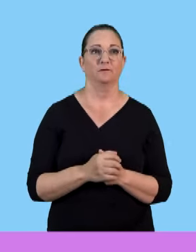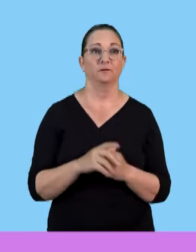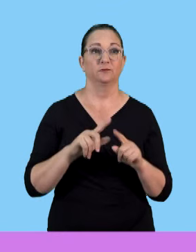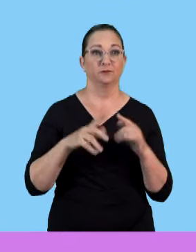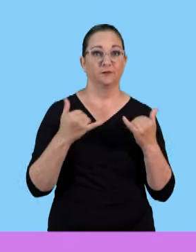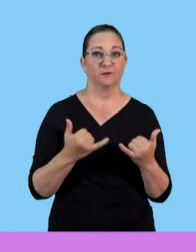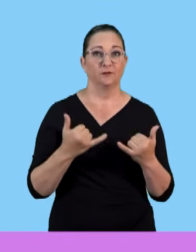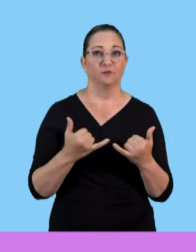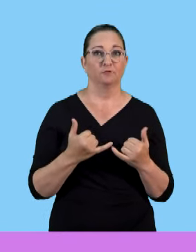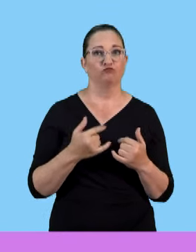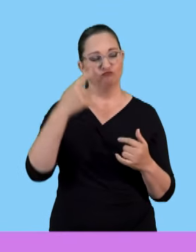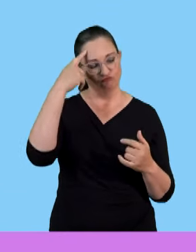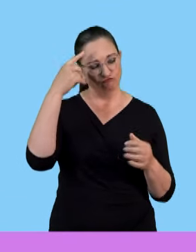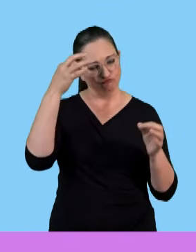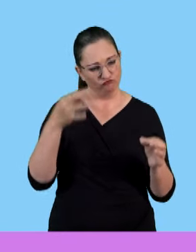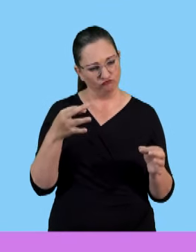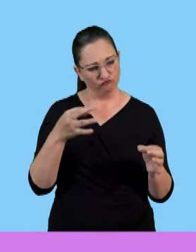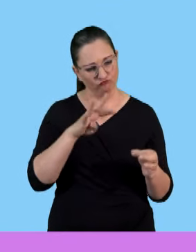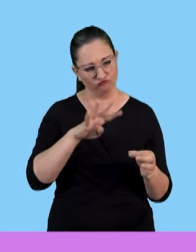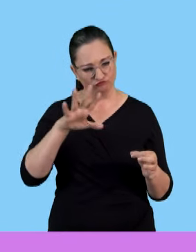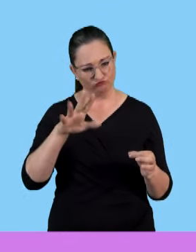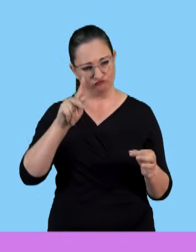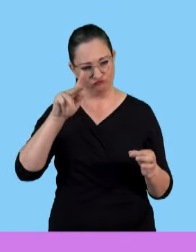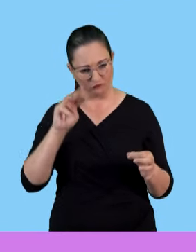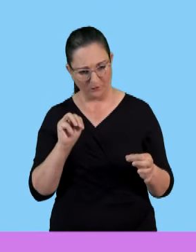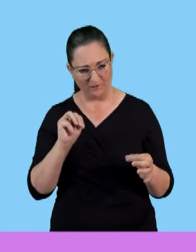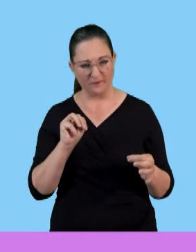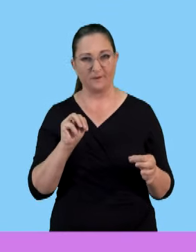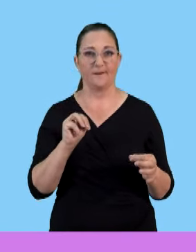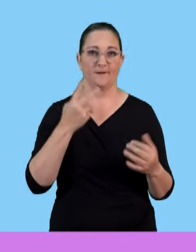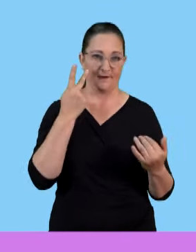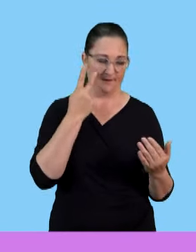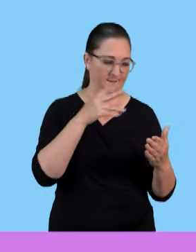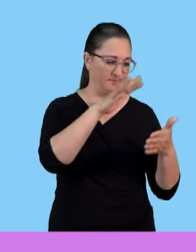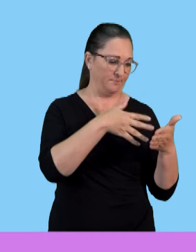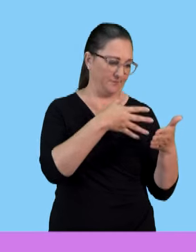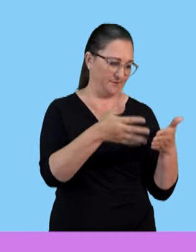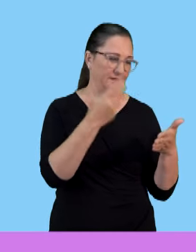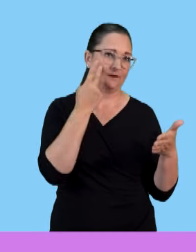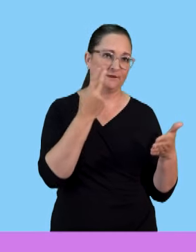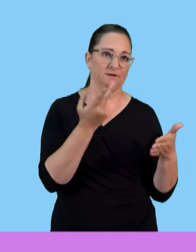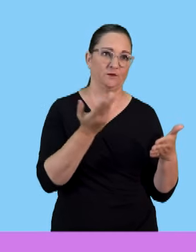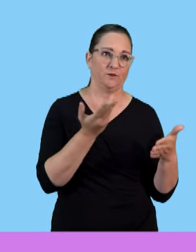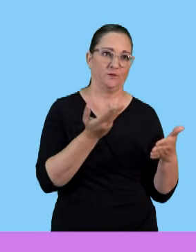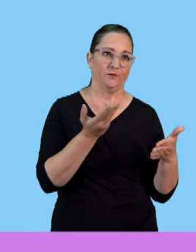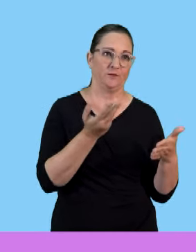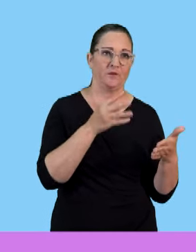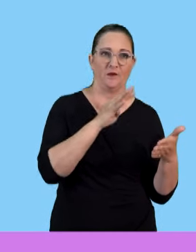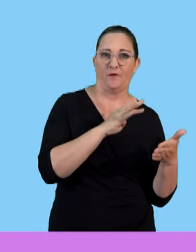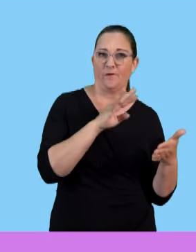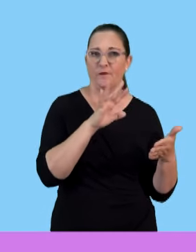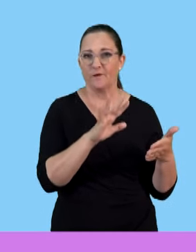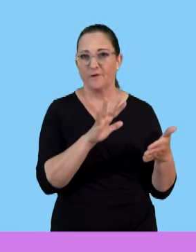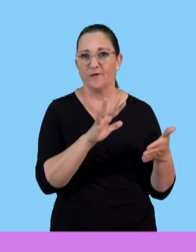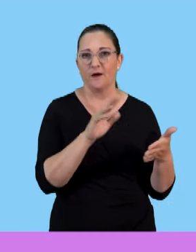A. Determine the cost of traveling 45 kilometers. So now we are going to go to our given table and check